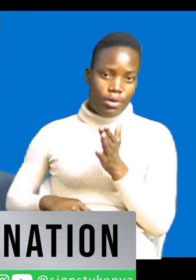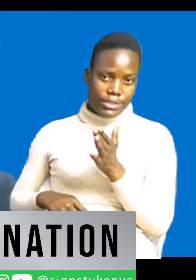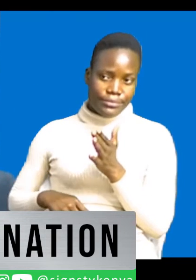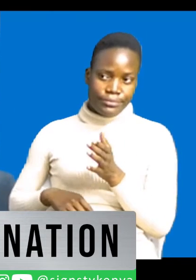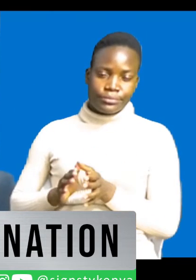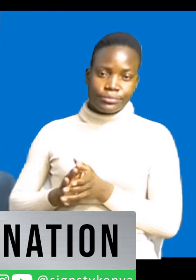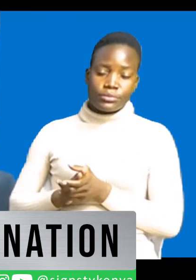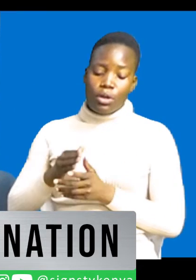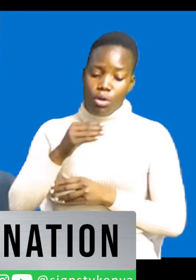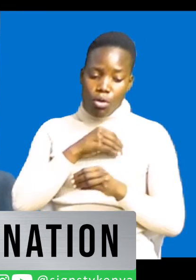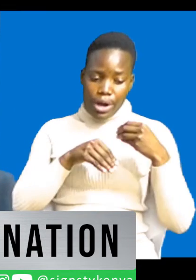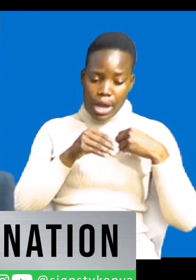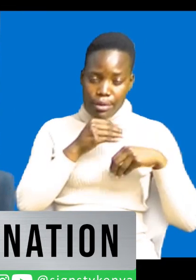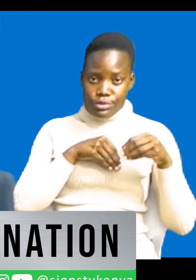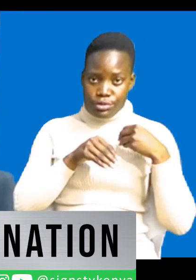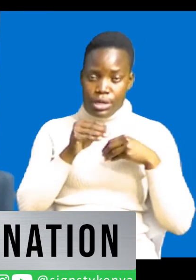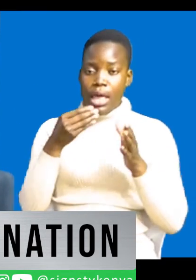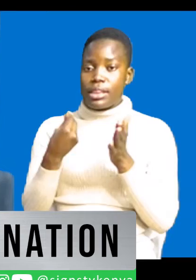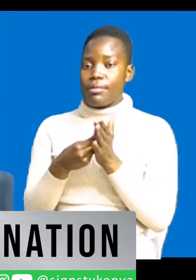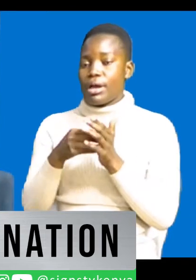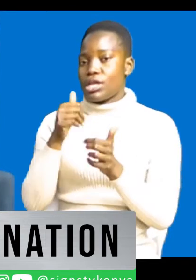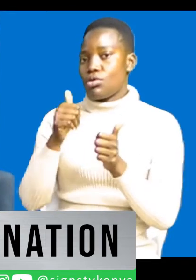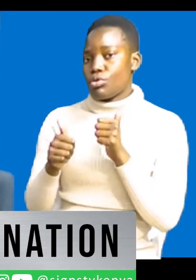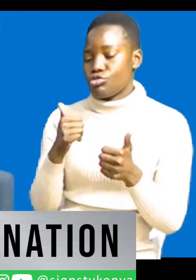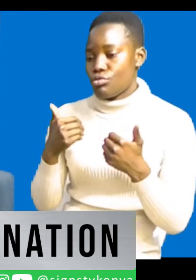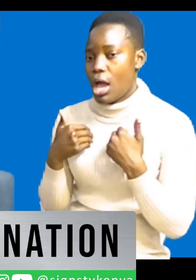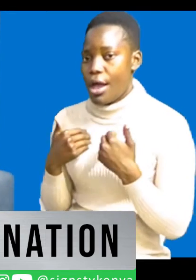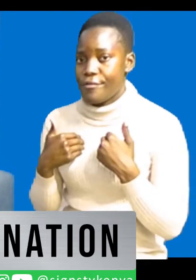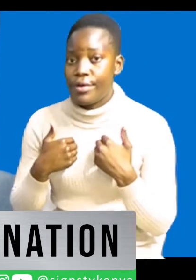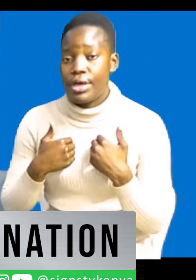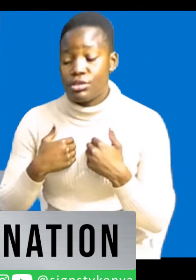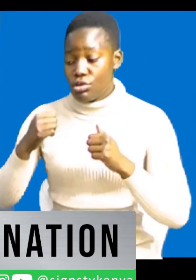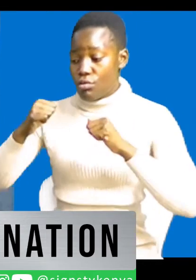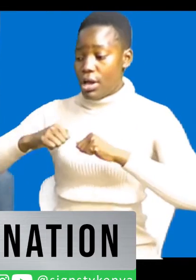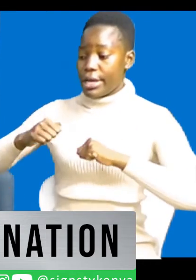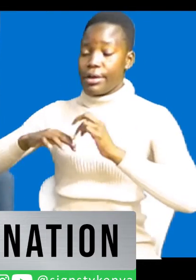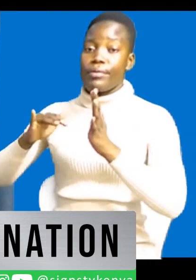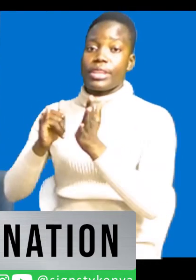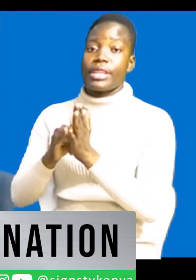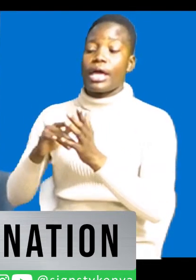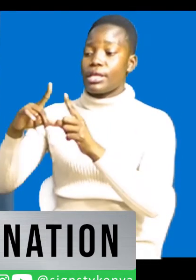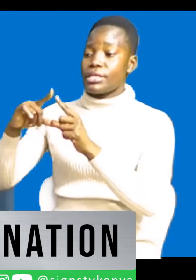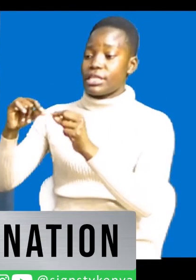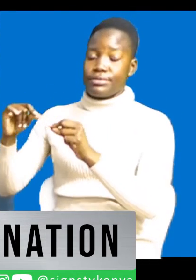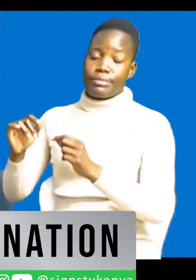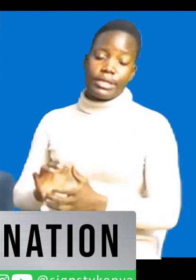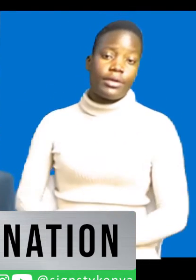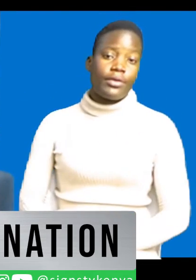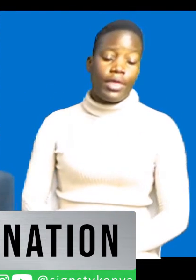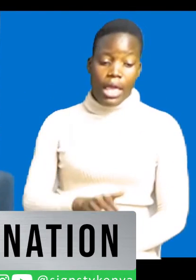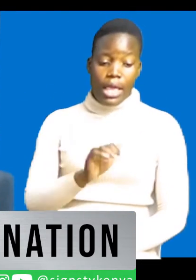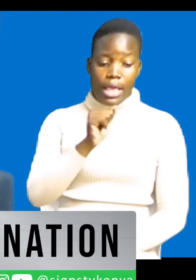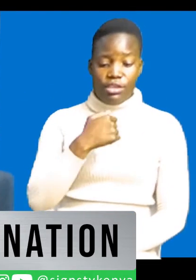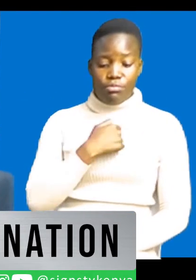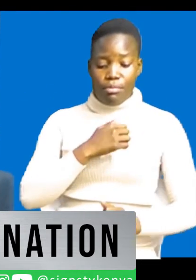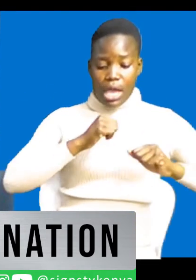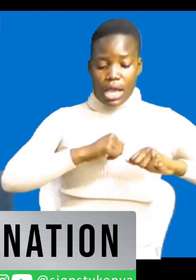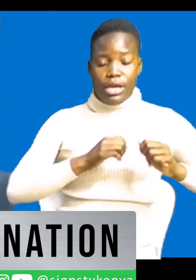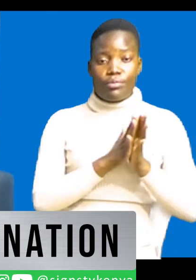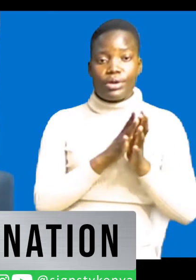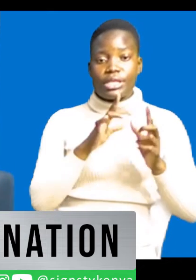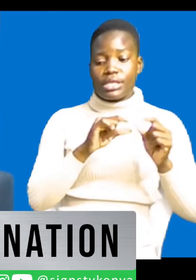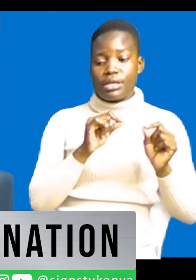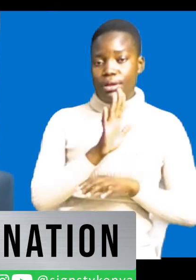is actually corruption, the money that comes in. Is that, do you agree with that sentiment? I agree, I concur with his